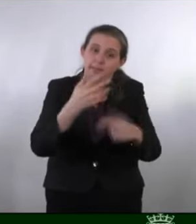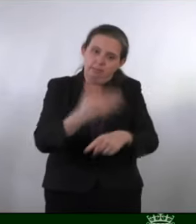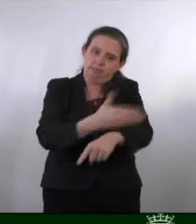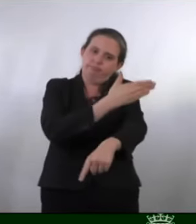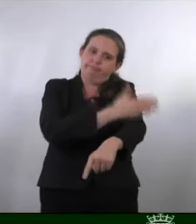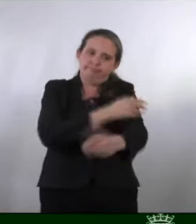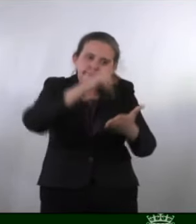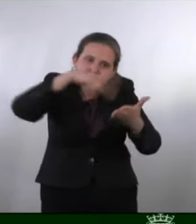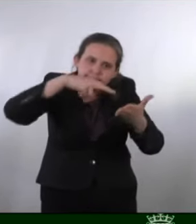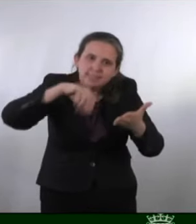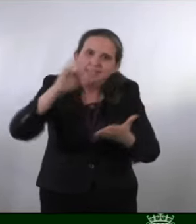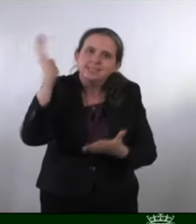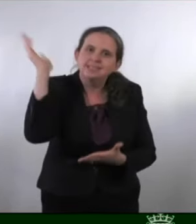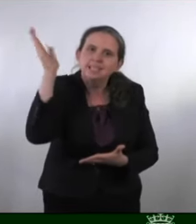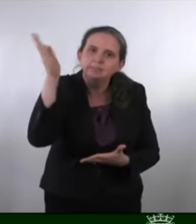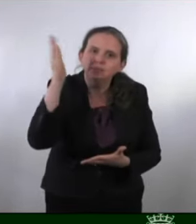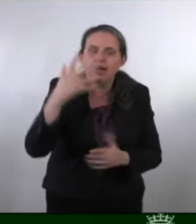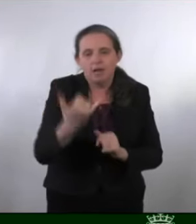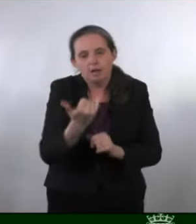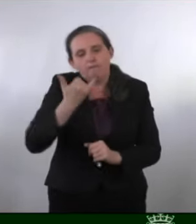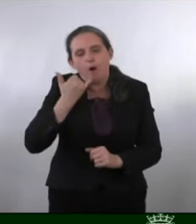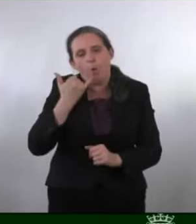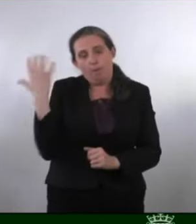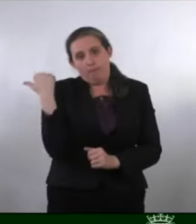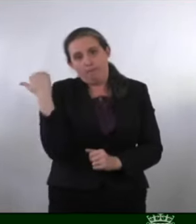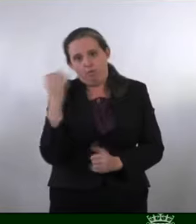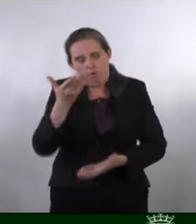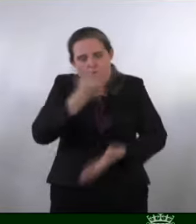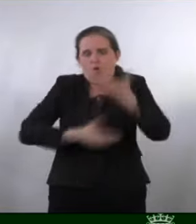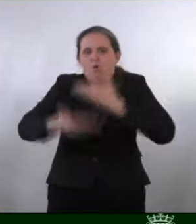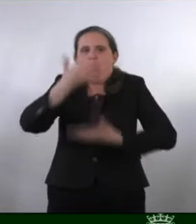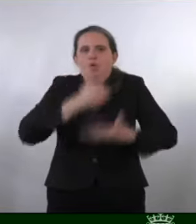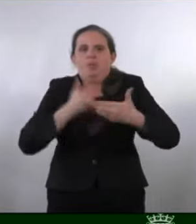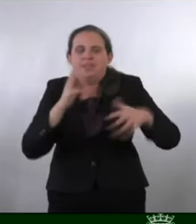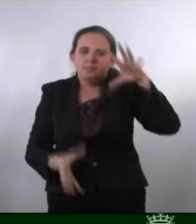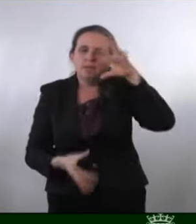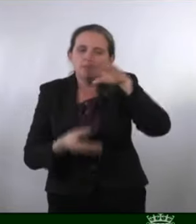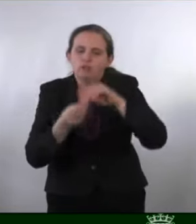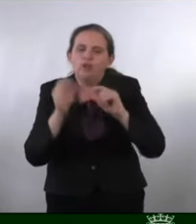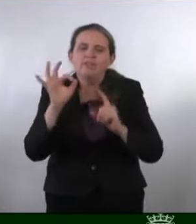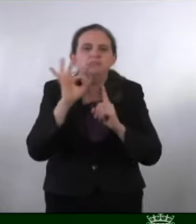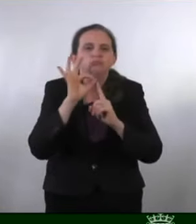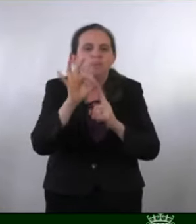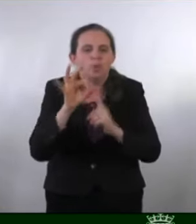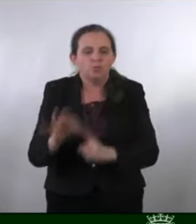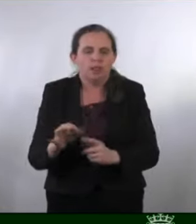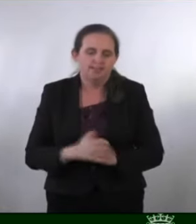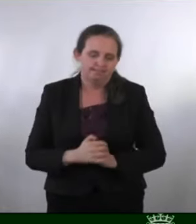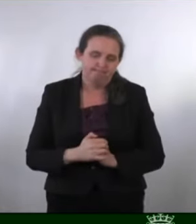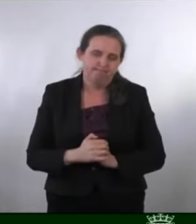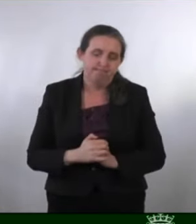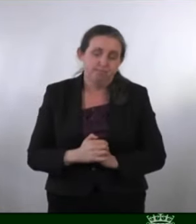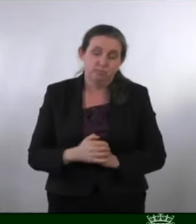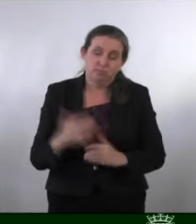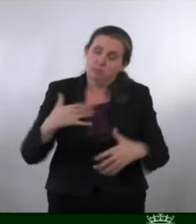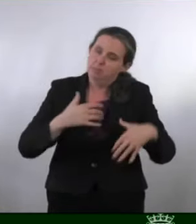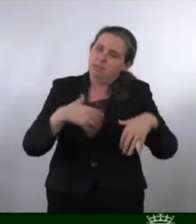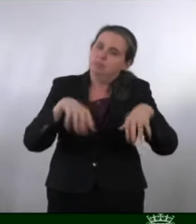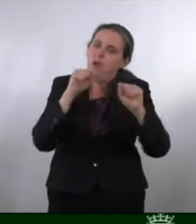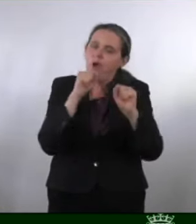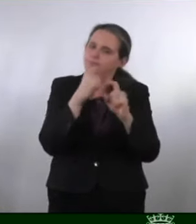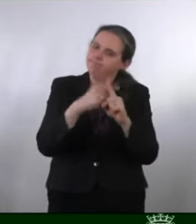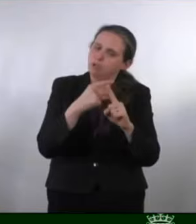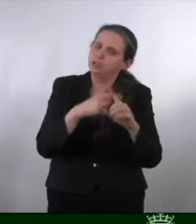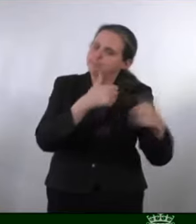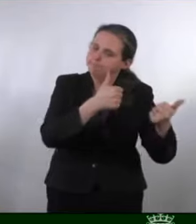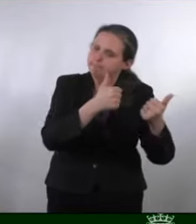call earlier today when he set out a summary of the proposal. Let me start with the good news. The tremendous progress